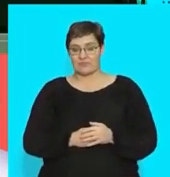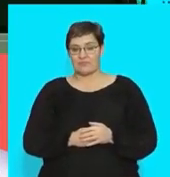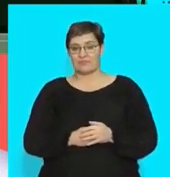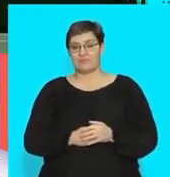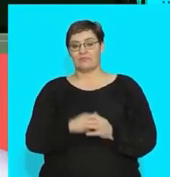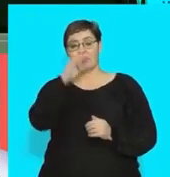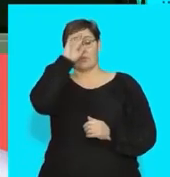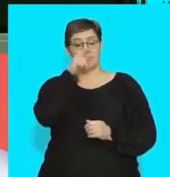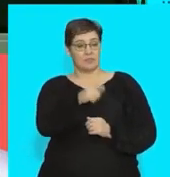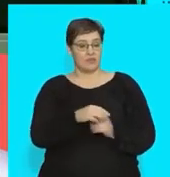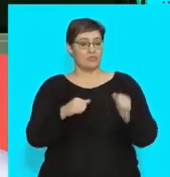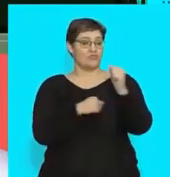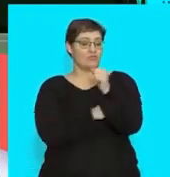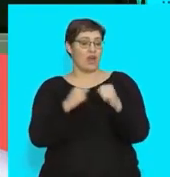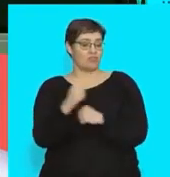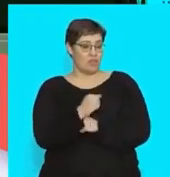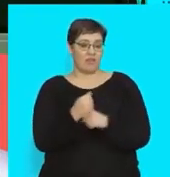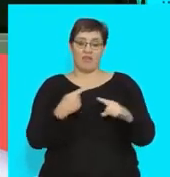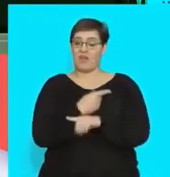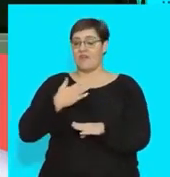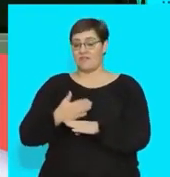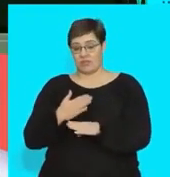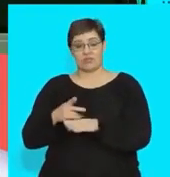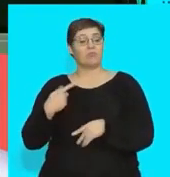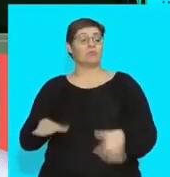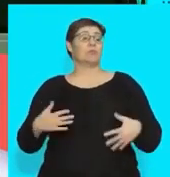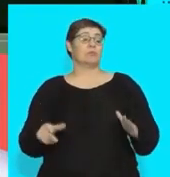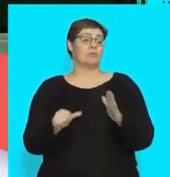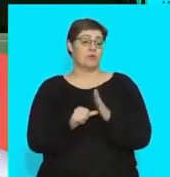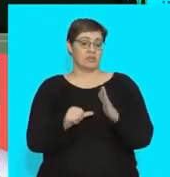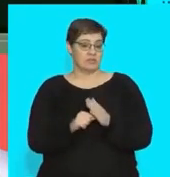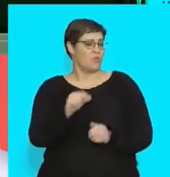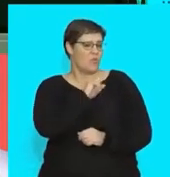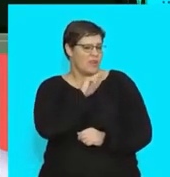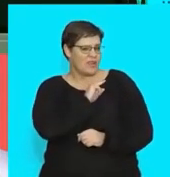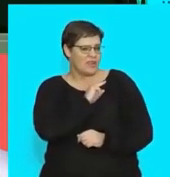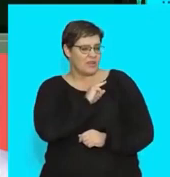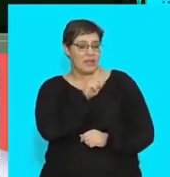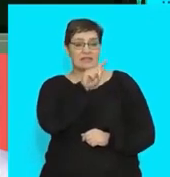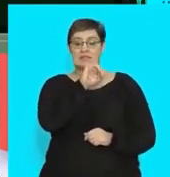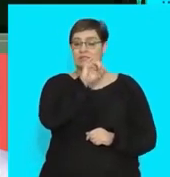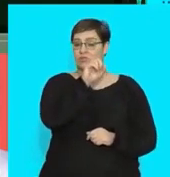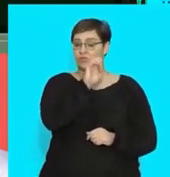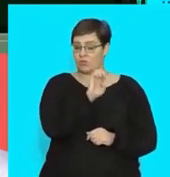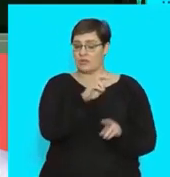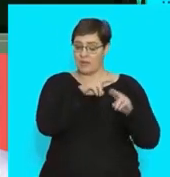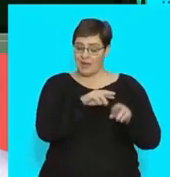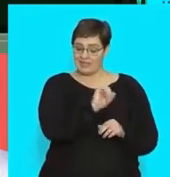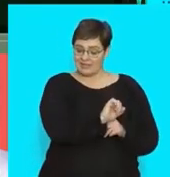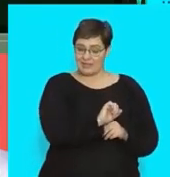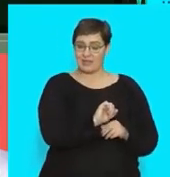Now remember, structure versus function, very important here. Why? The tissues are going to make up